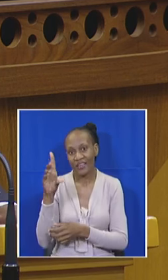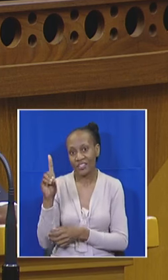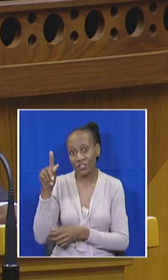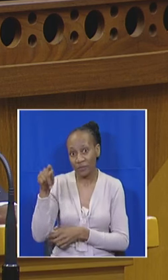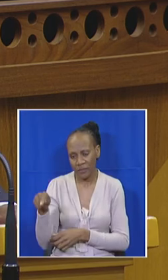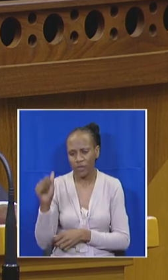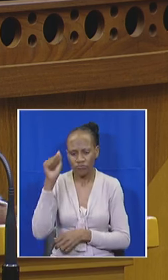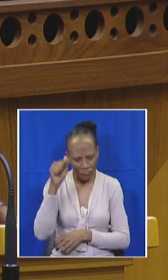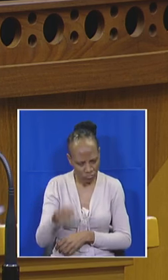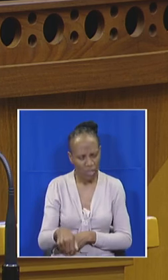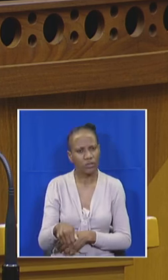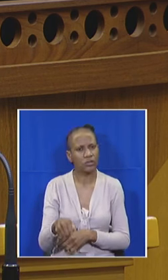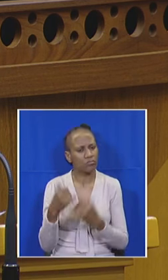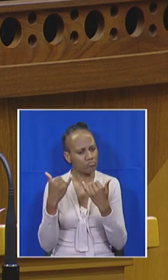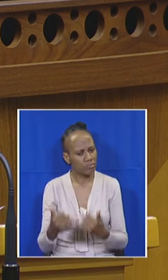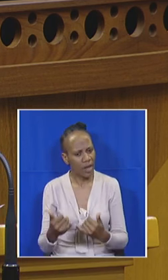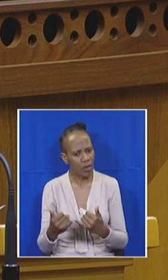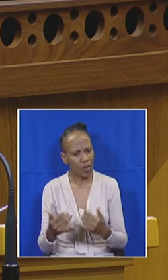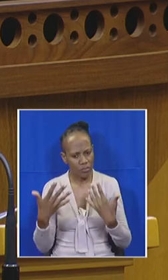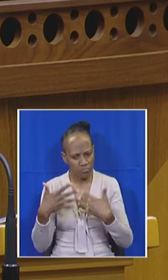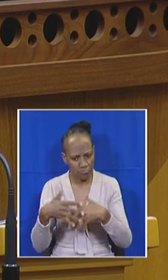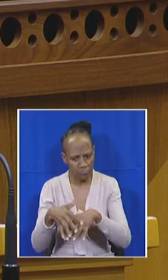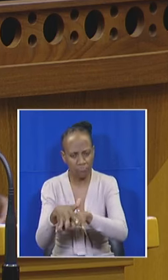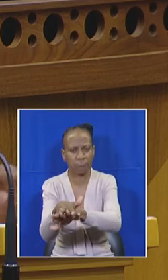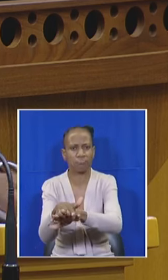is actively implementing.